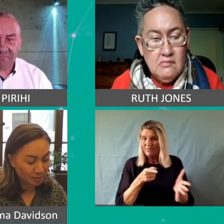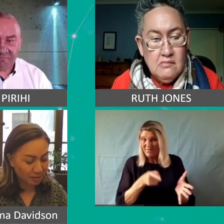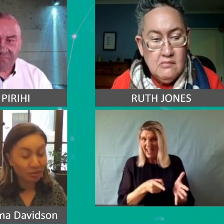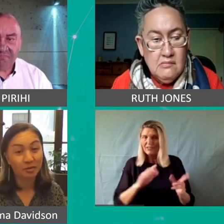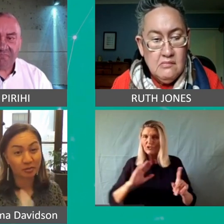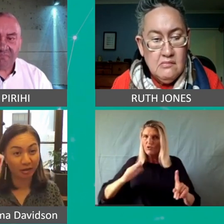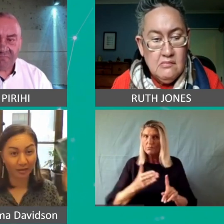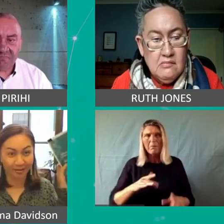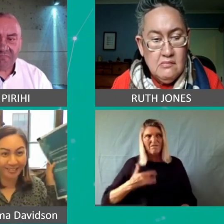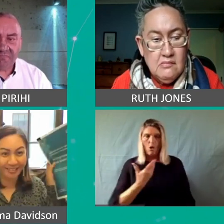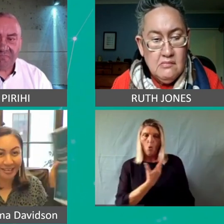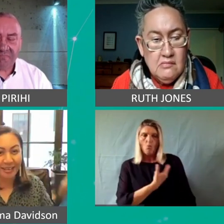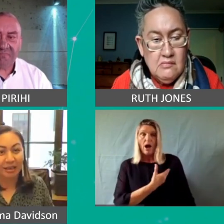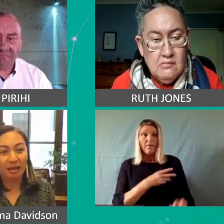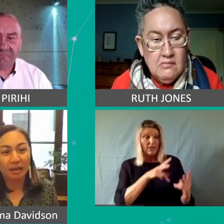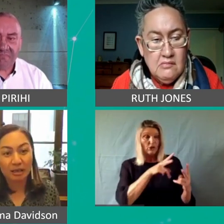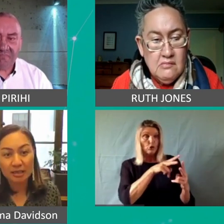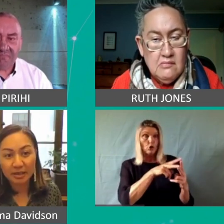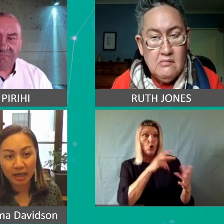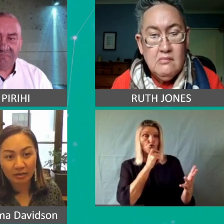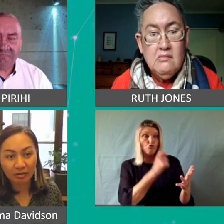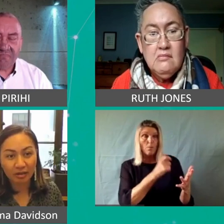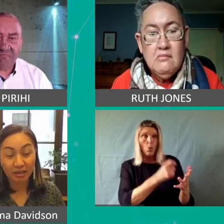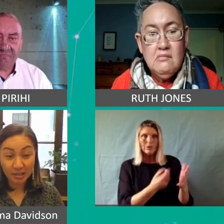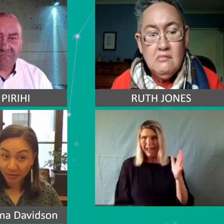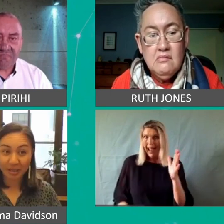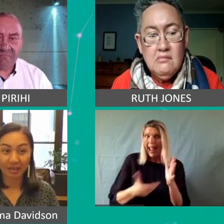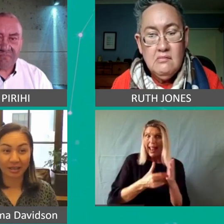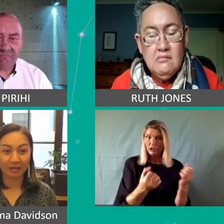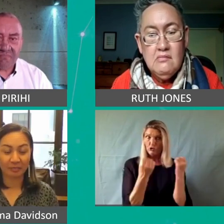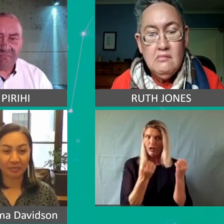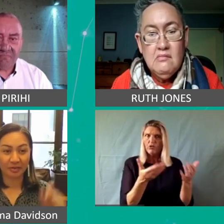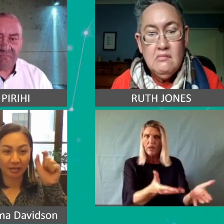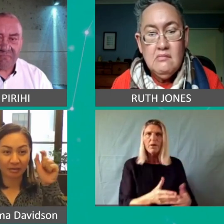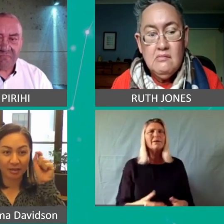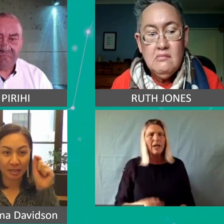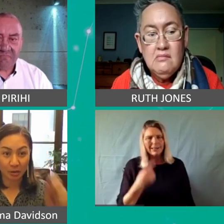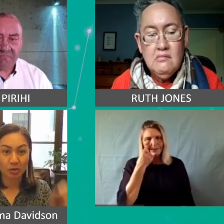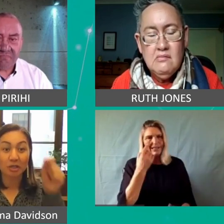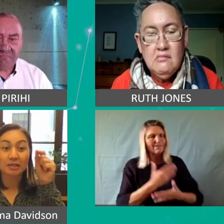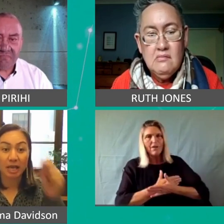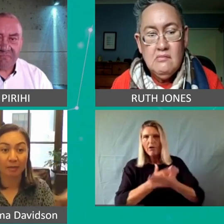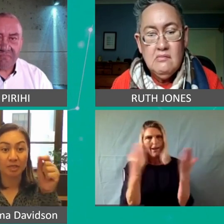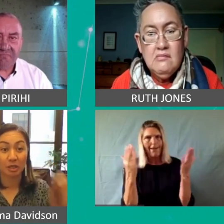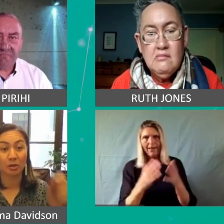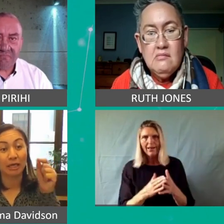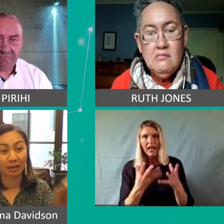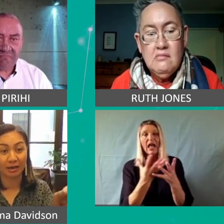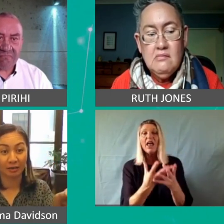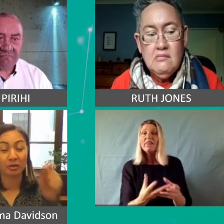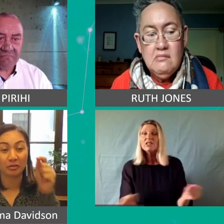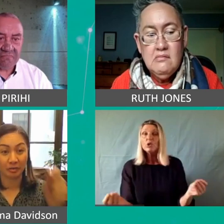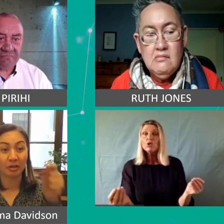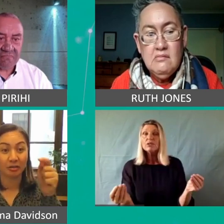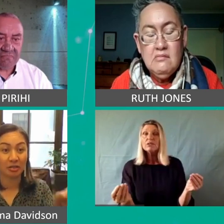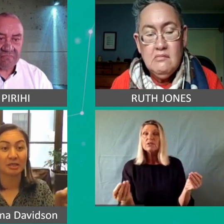reports strengthen, is that it is very clear that the solutions absolutely lie